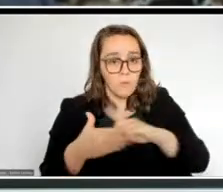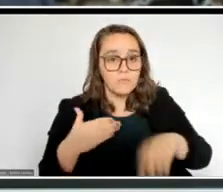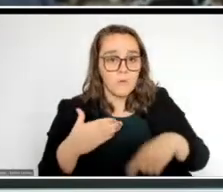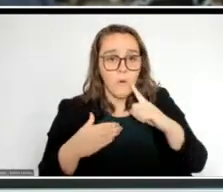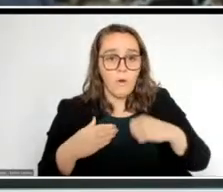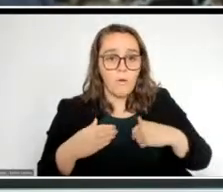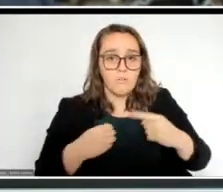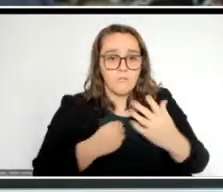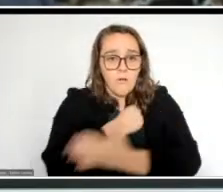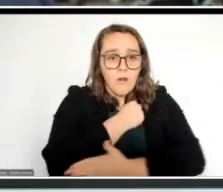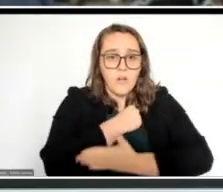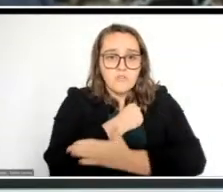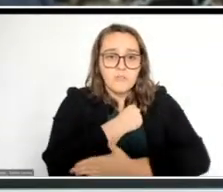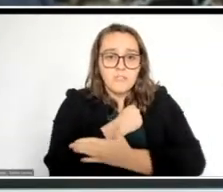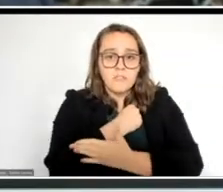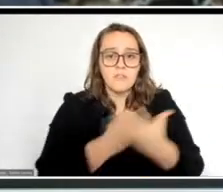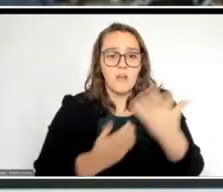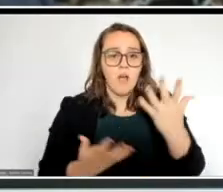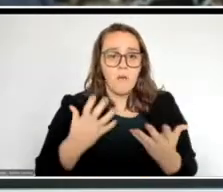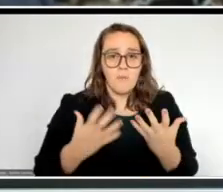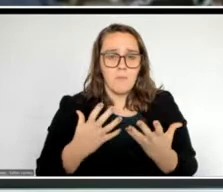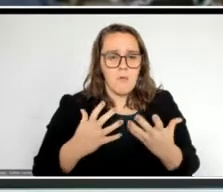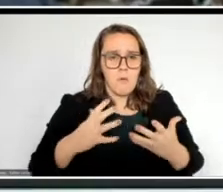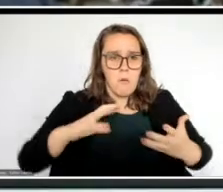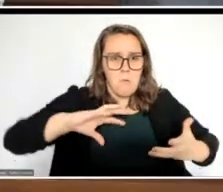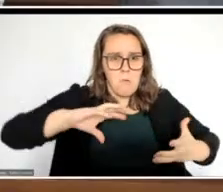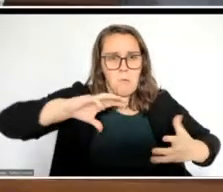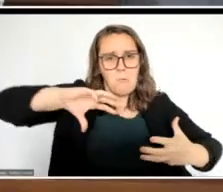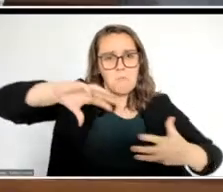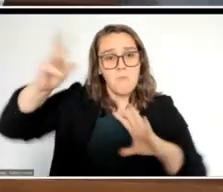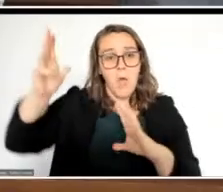may very well have spiraled us into a constitutional crisis.